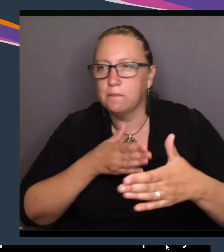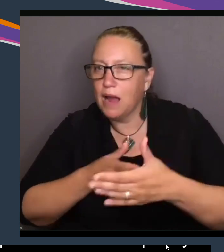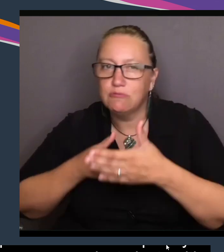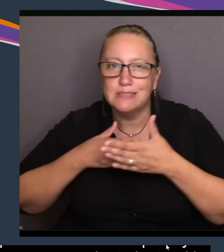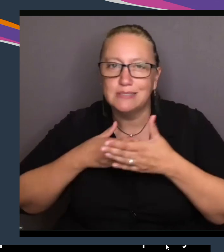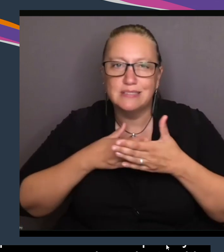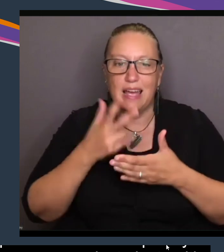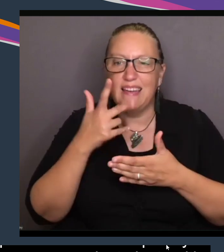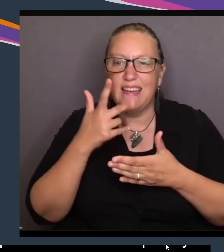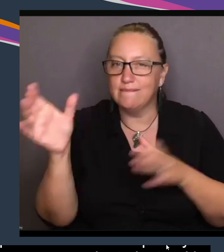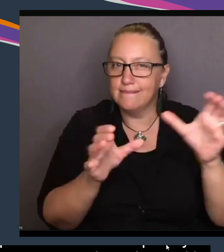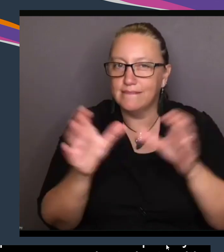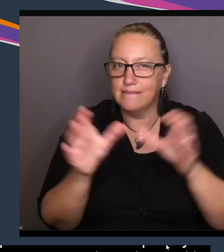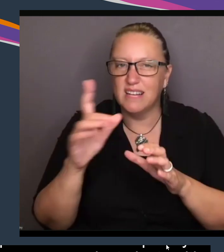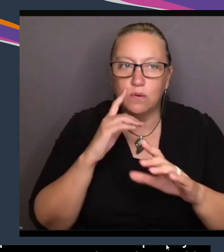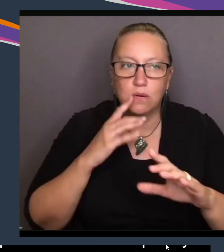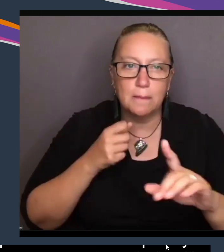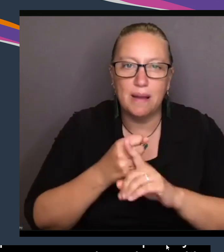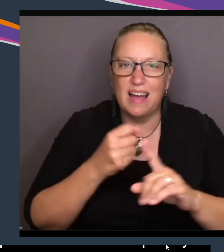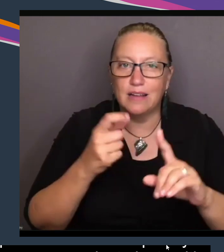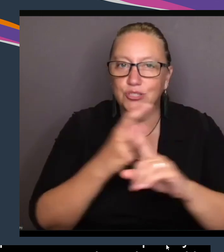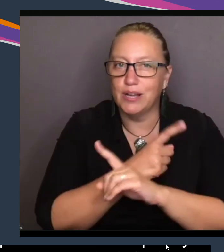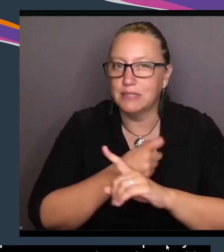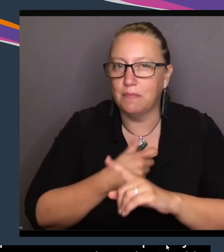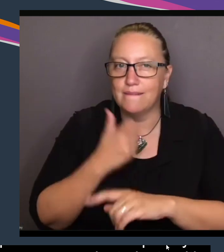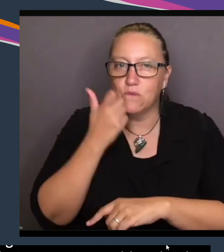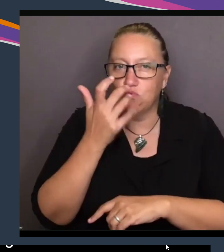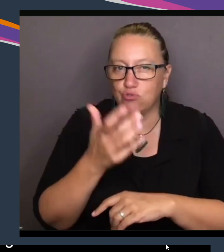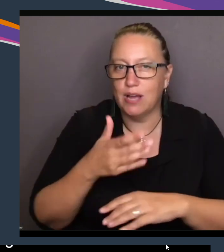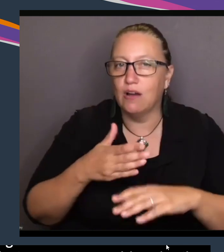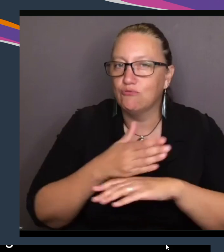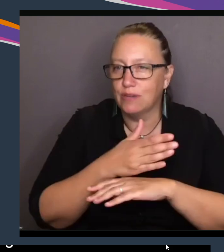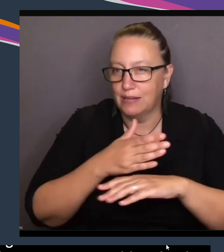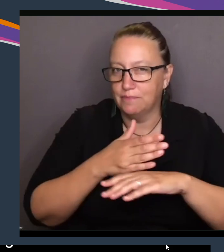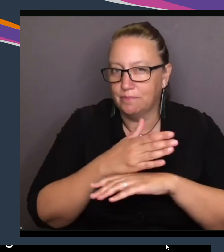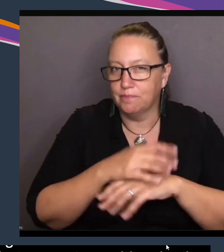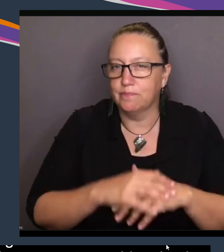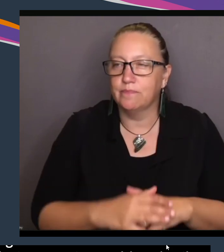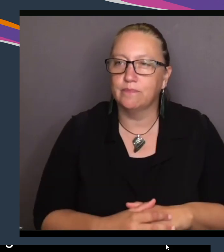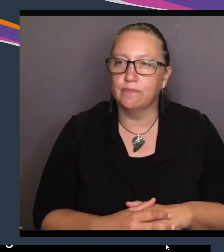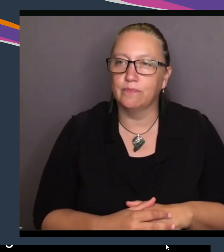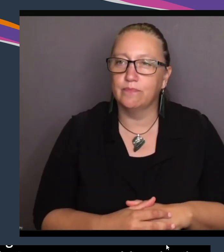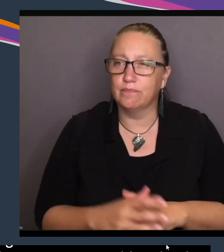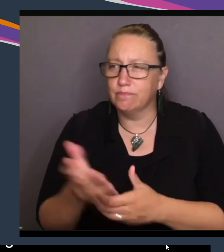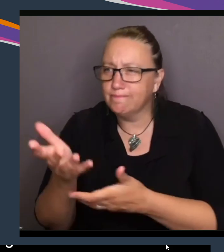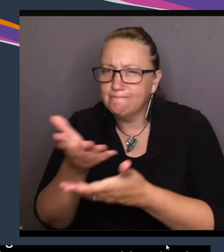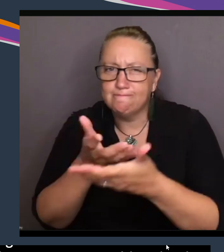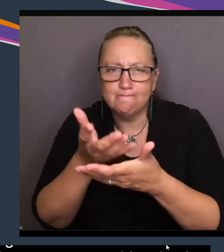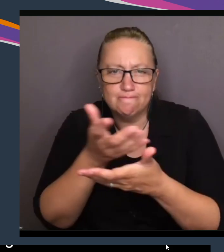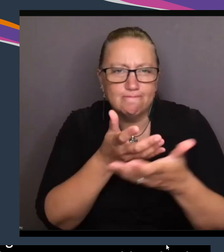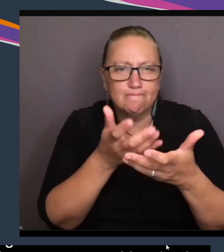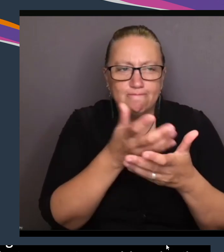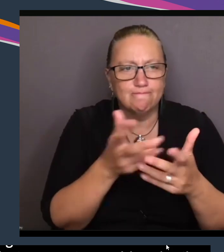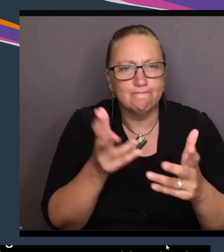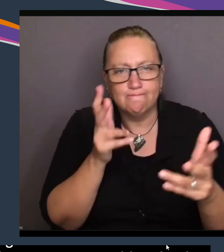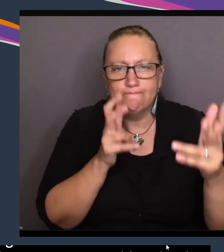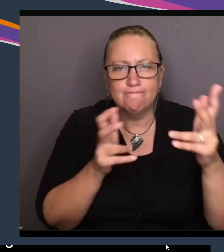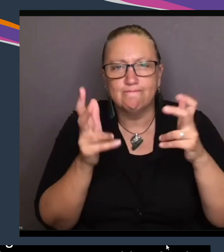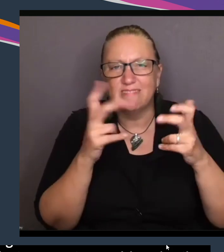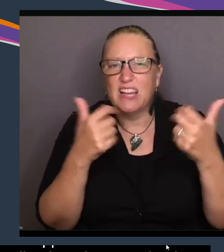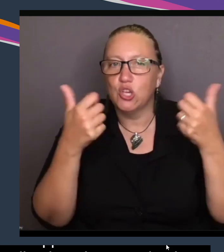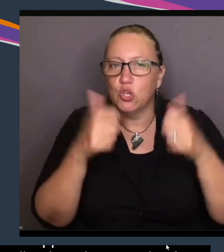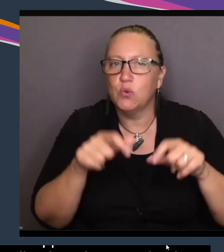and we received through the consultation and used it to support the design of the program. And we found 6